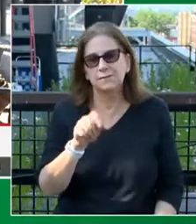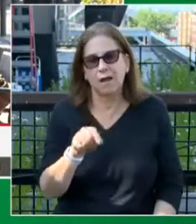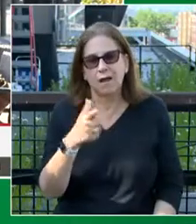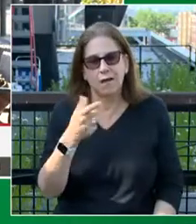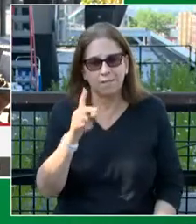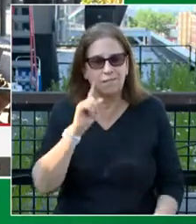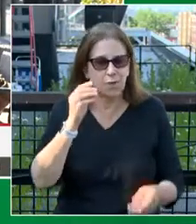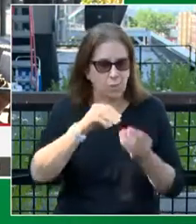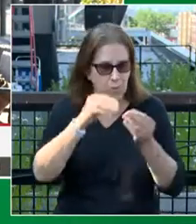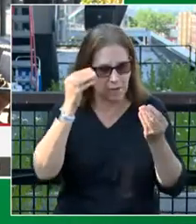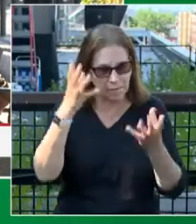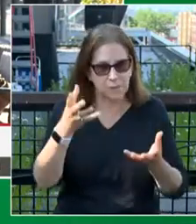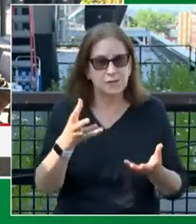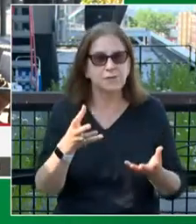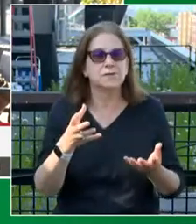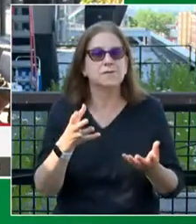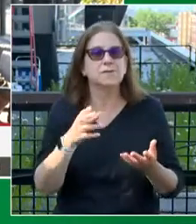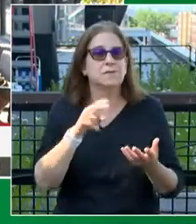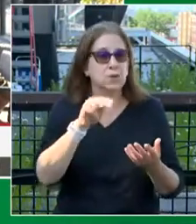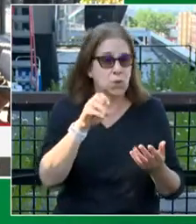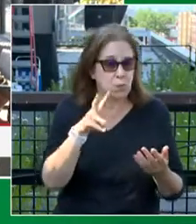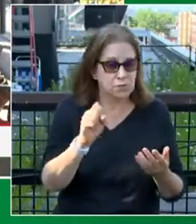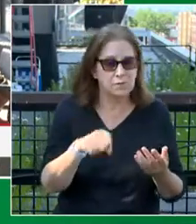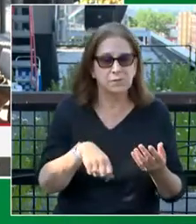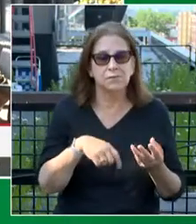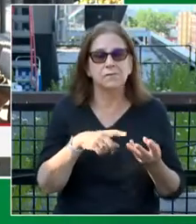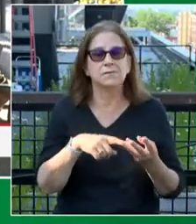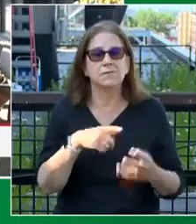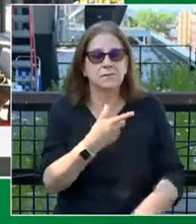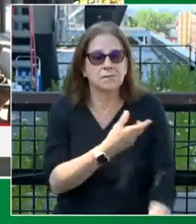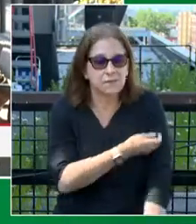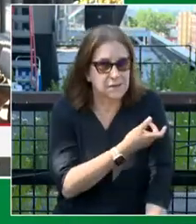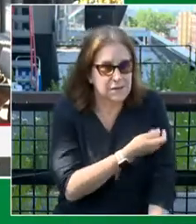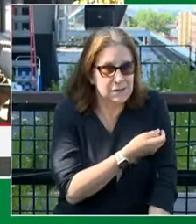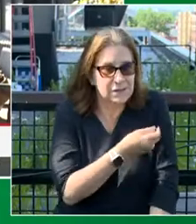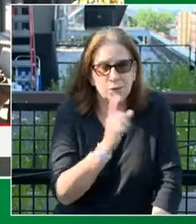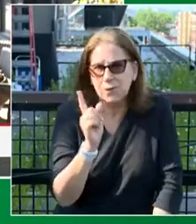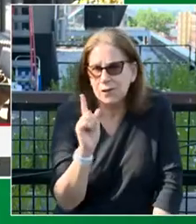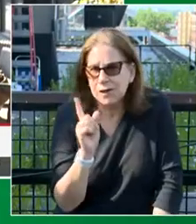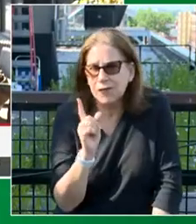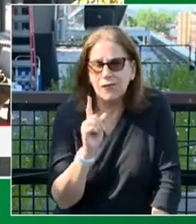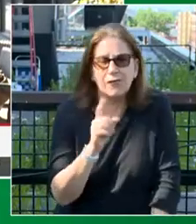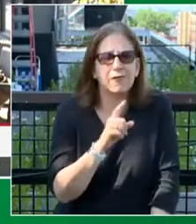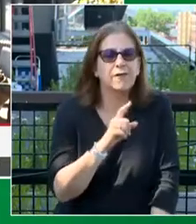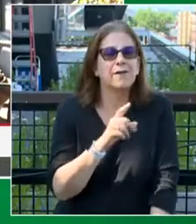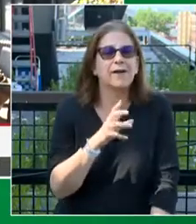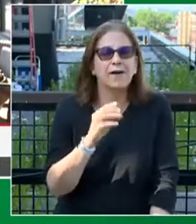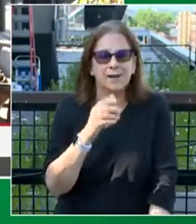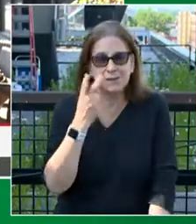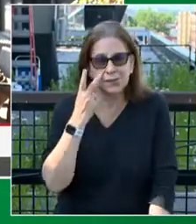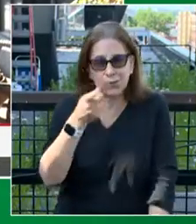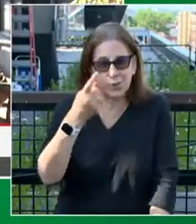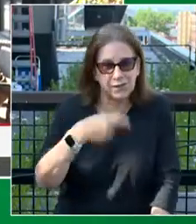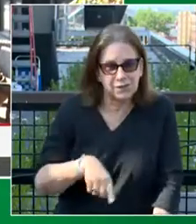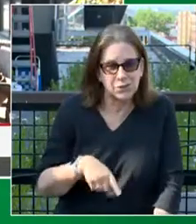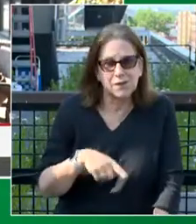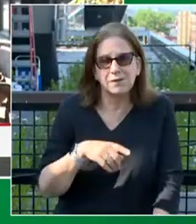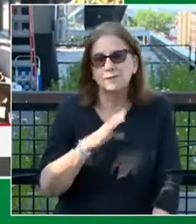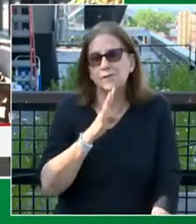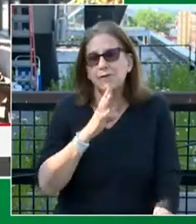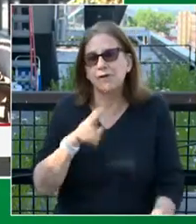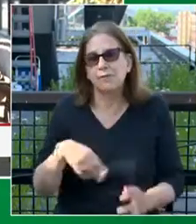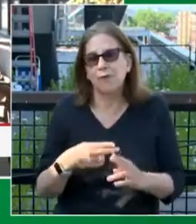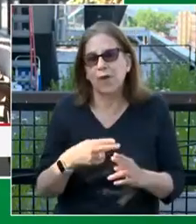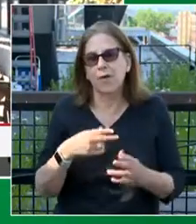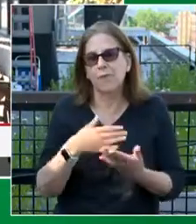yourself vaccinated. In the meantime, be safe, and we'll see you next week where we'll talk more about that budget that Mayor Bowser unveils on